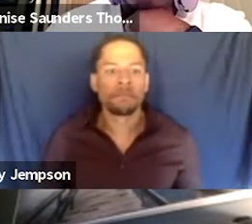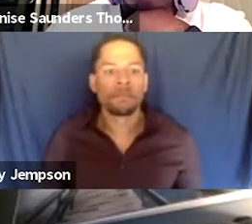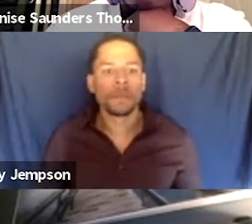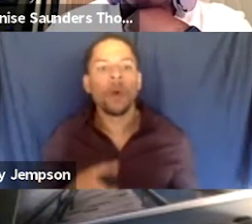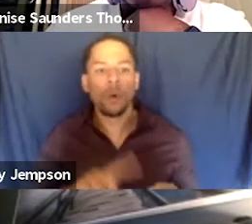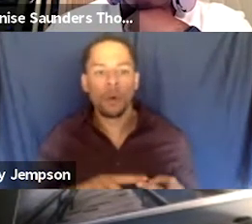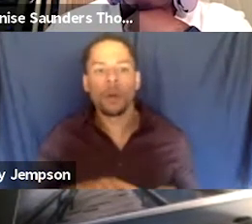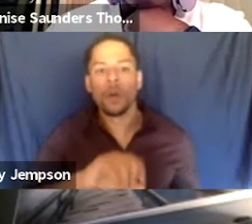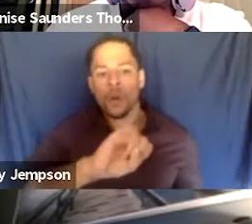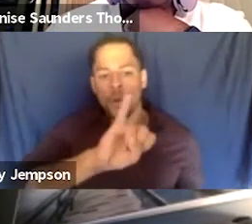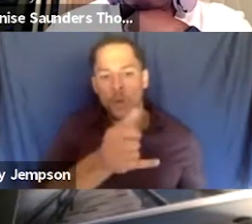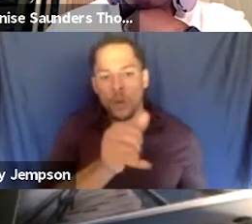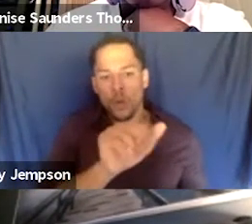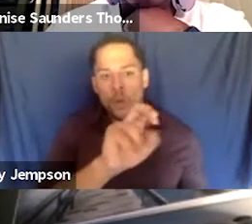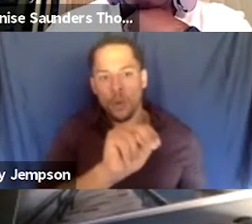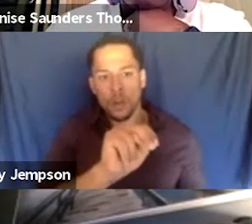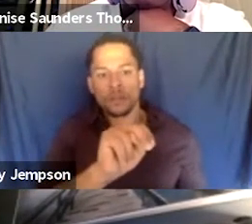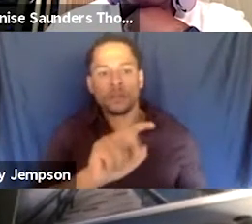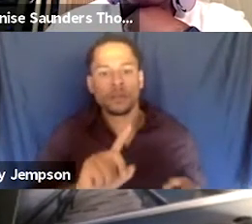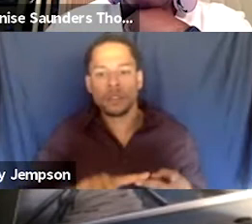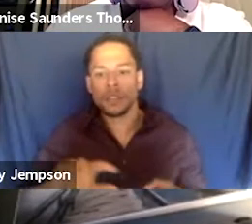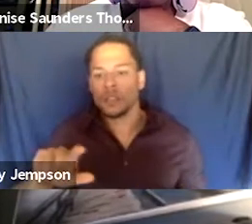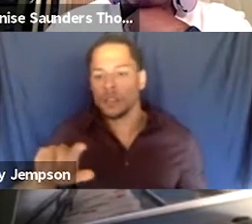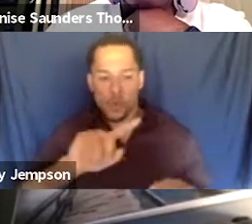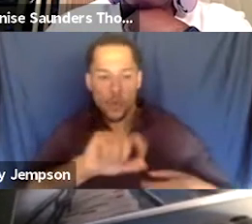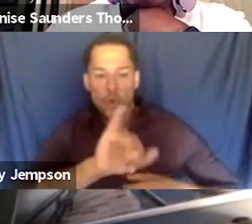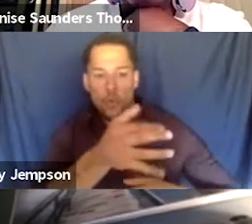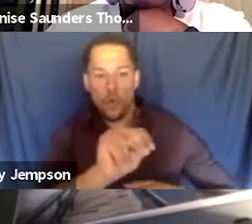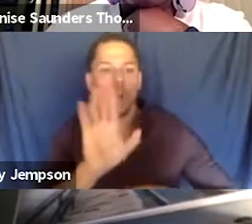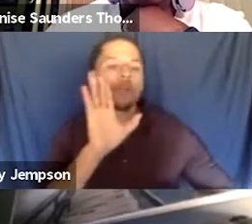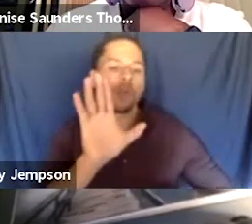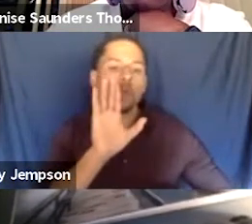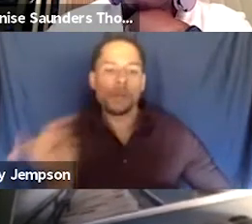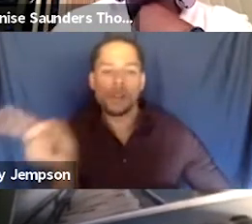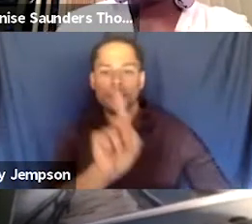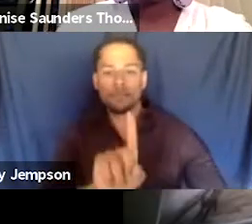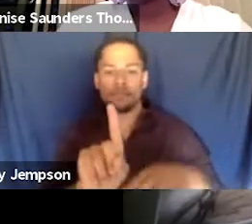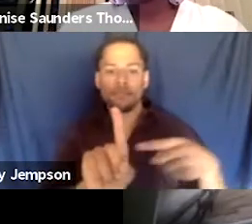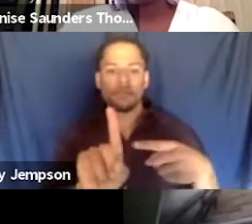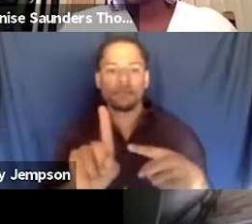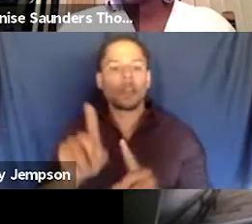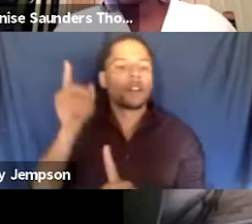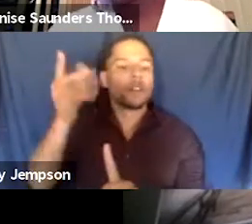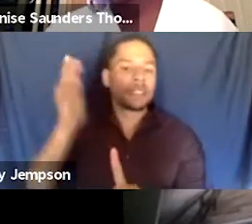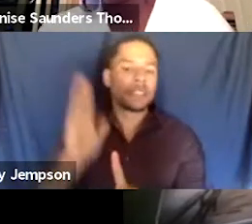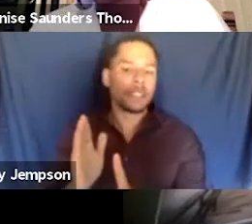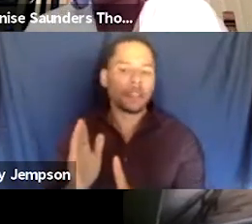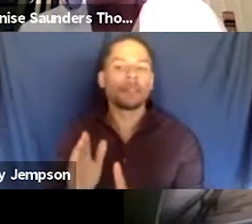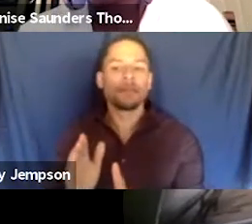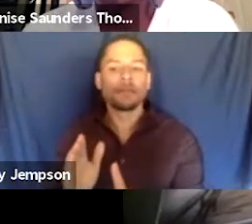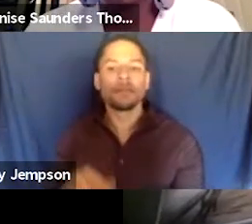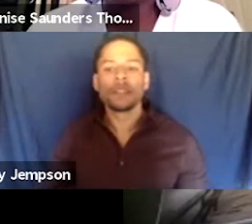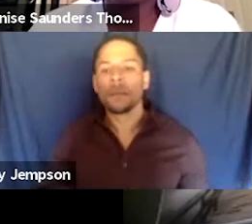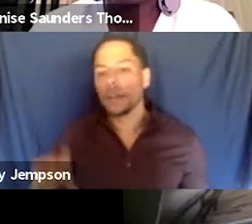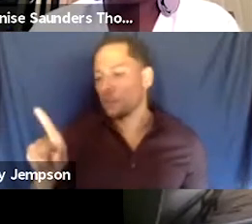conversation on the 15th. So we wouldn't mind if you also show them some of the IABD love over at PRC.